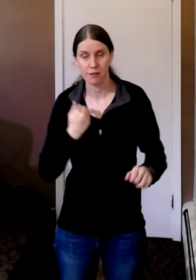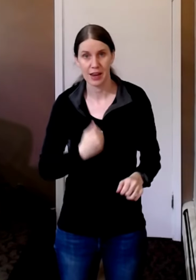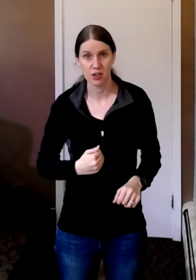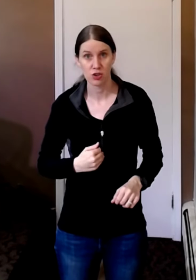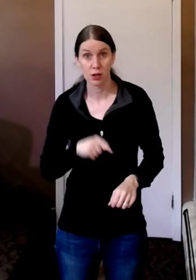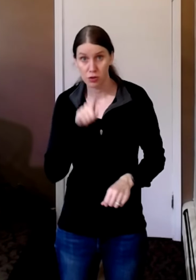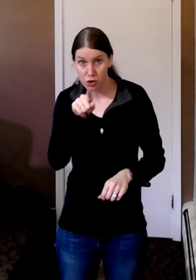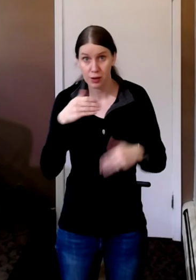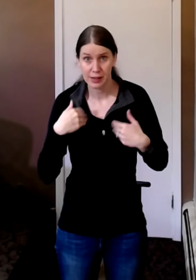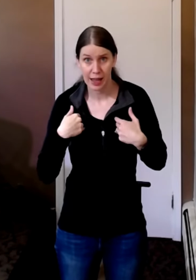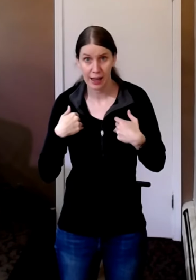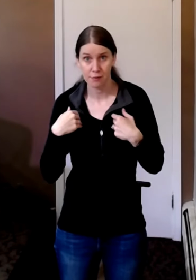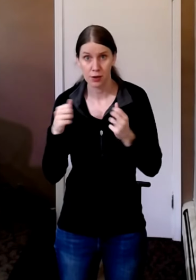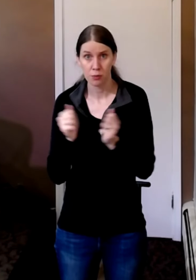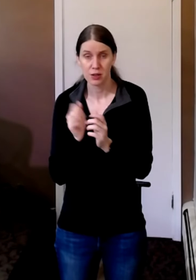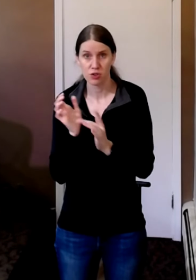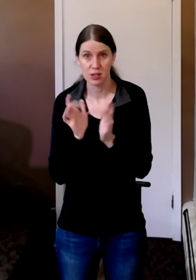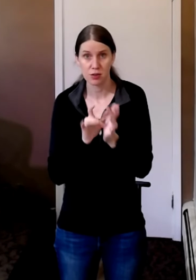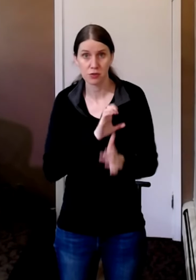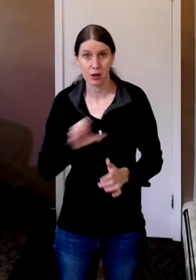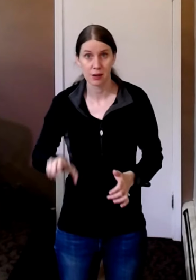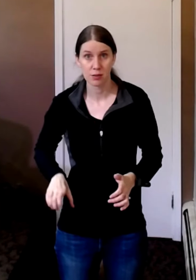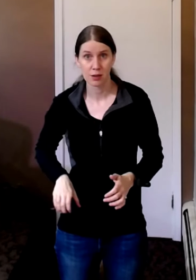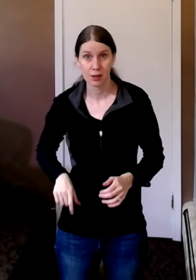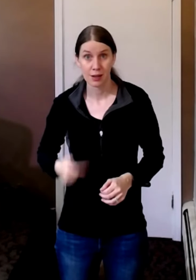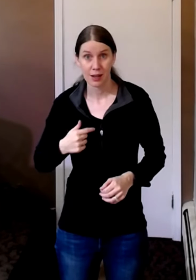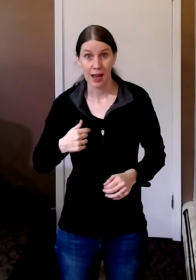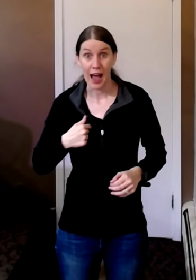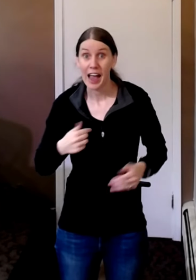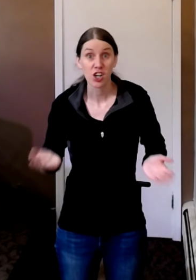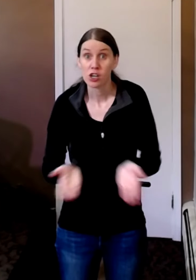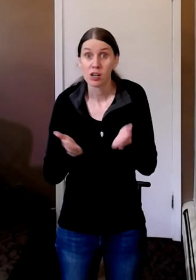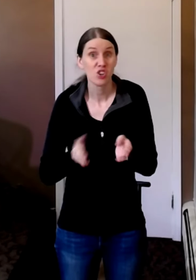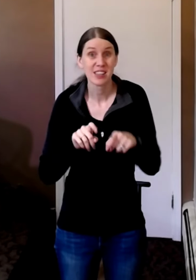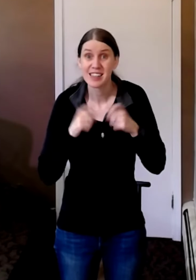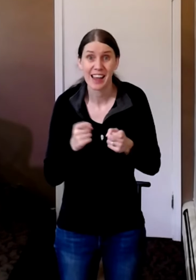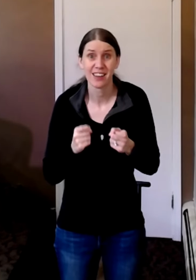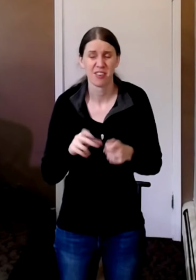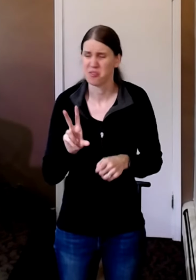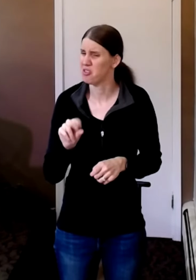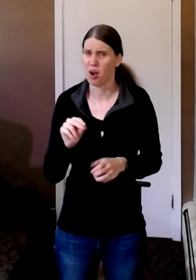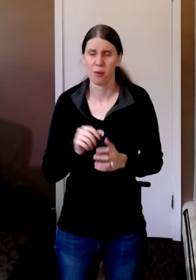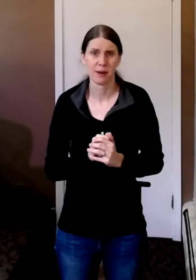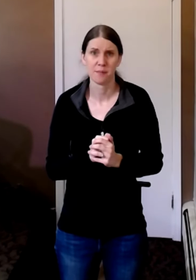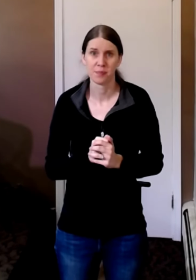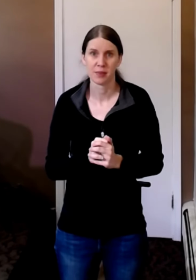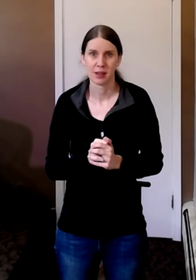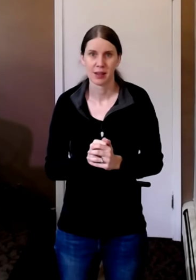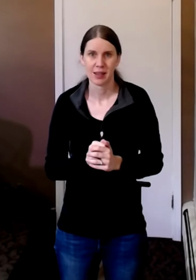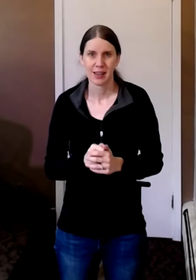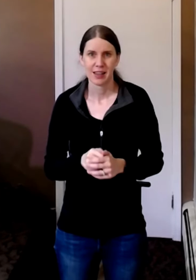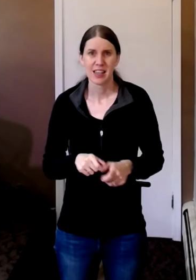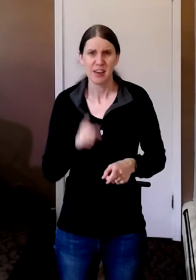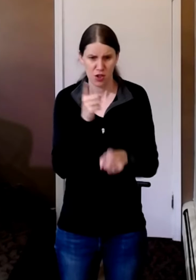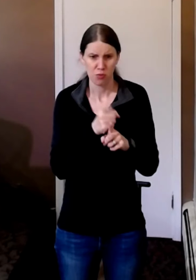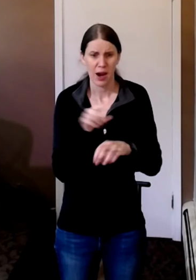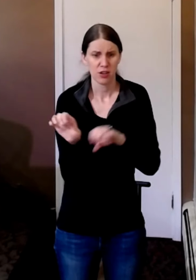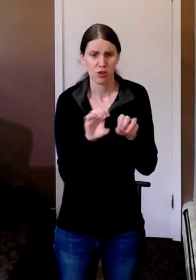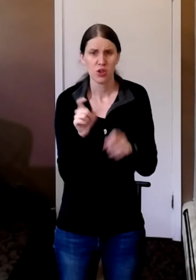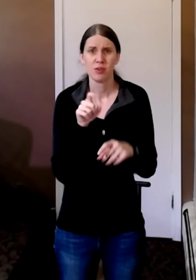is available in Jesus Christ. Do we want to encourage your sin? No. Do we want to, you know, enable you in any way?